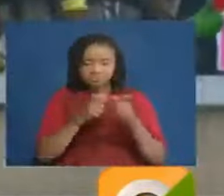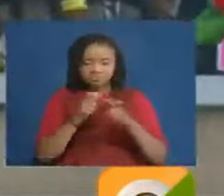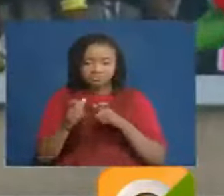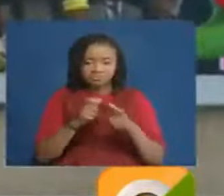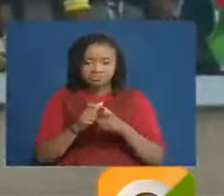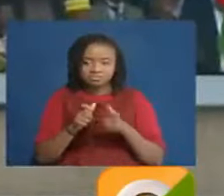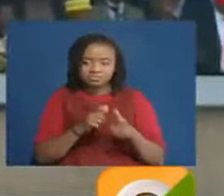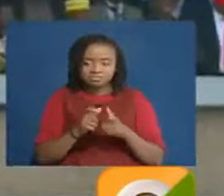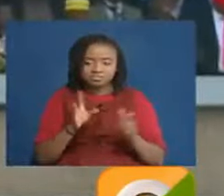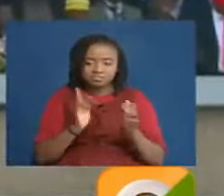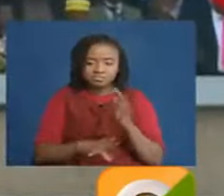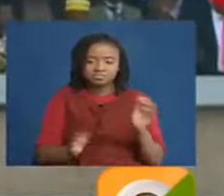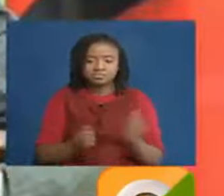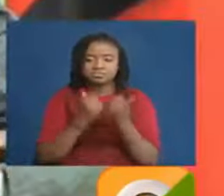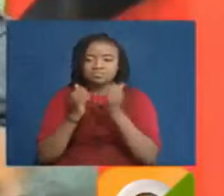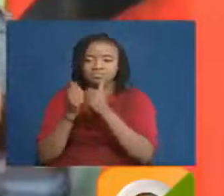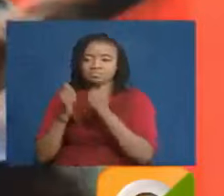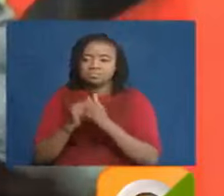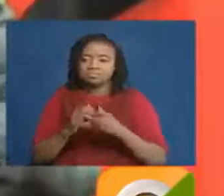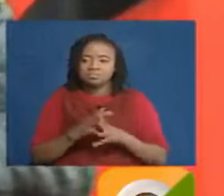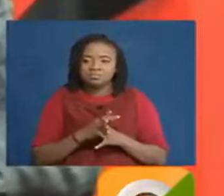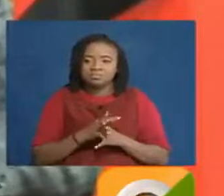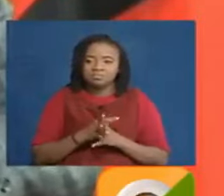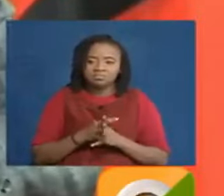he said should be arrested.